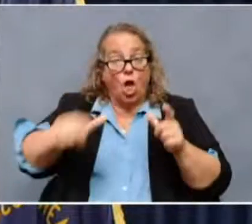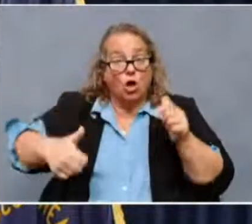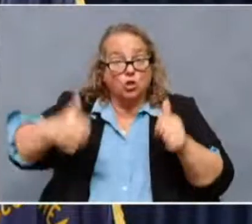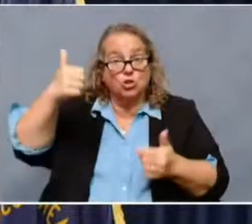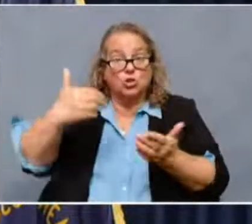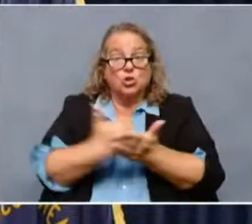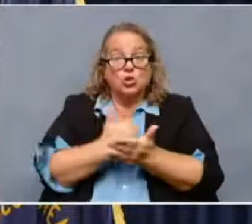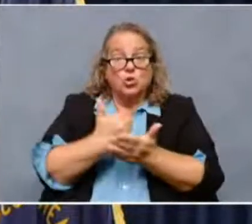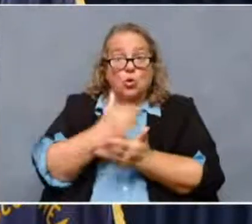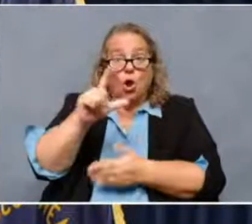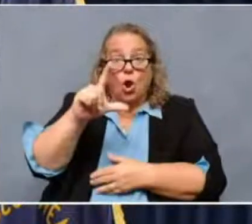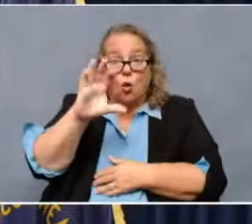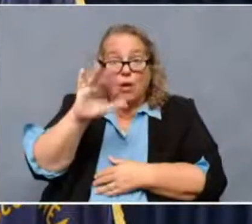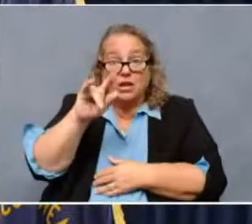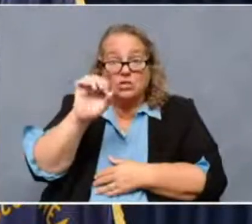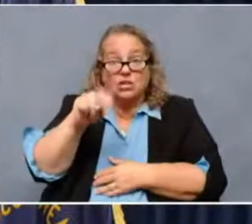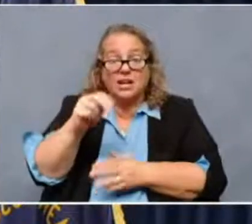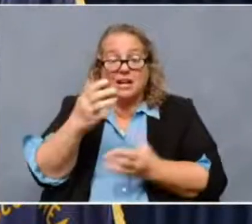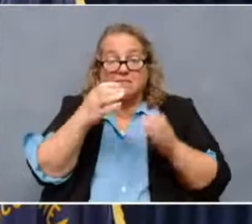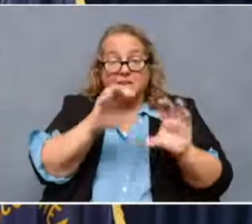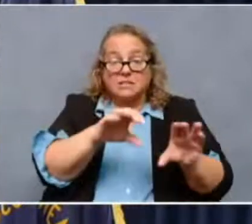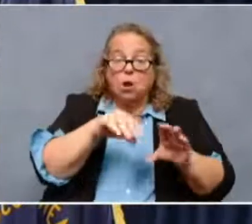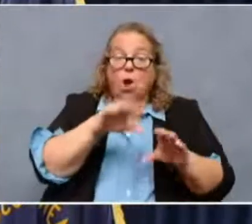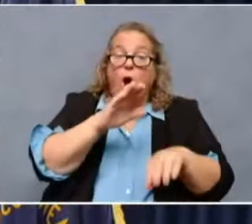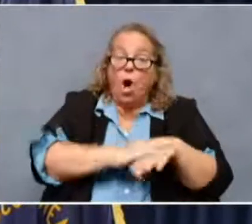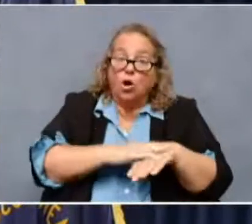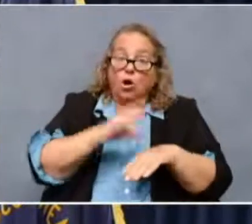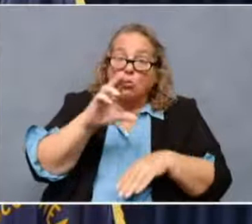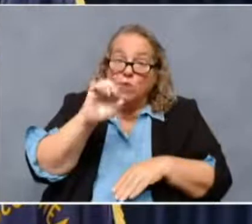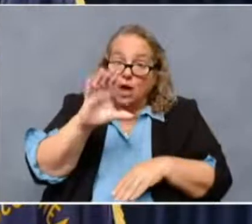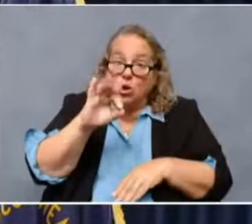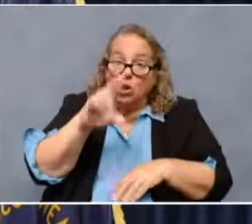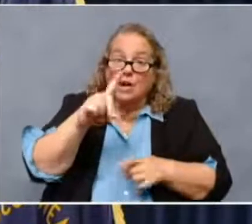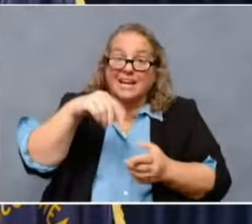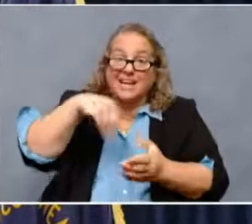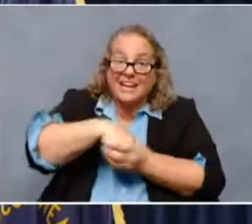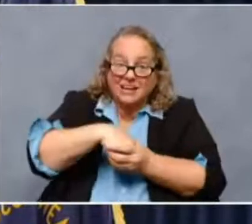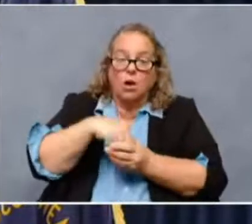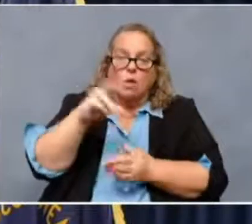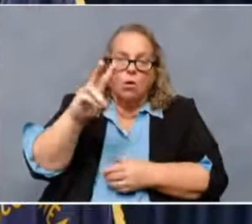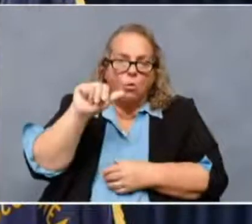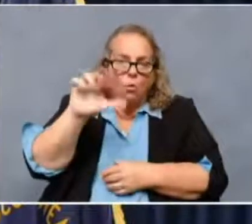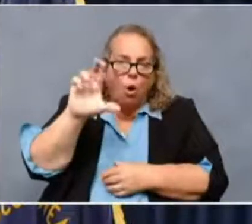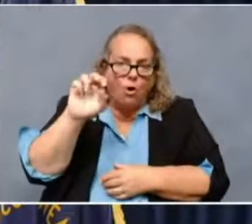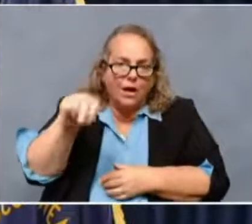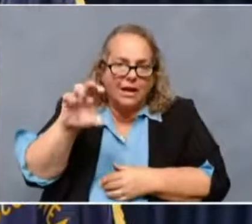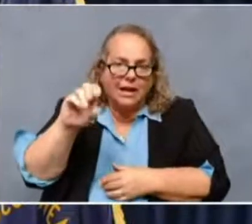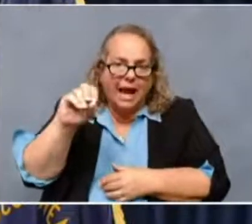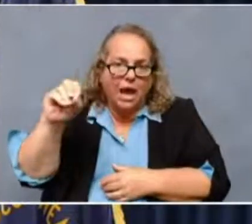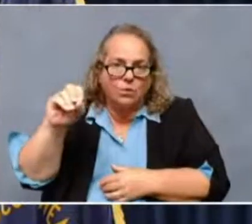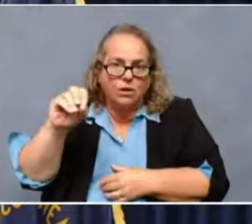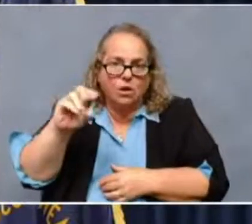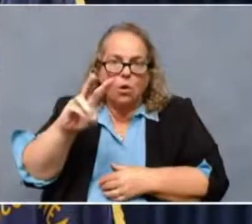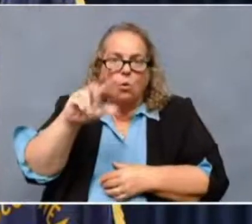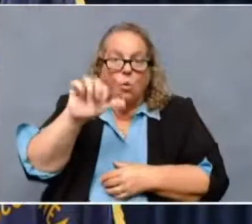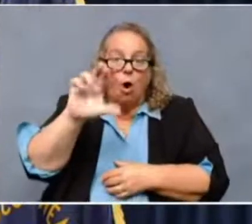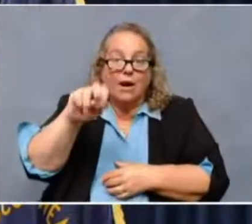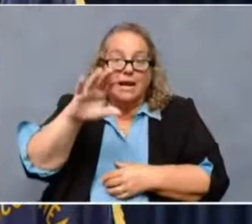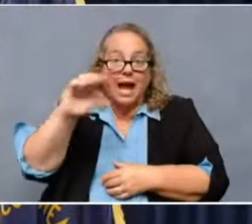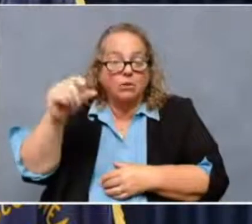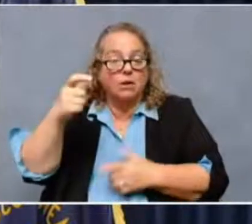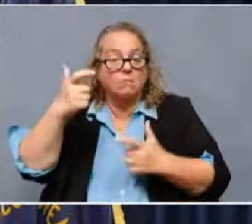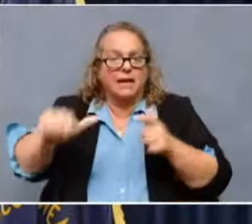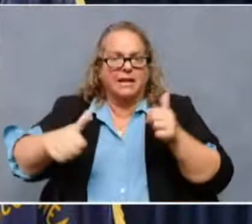record in Warren County, meaning this is the largest new project in Warren County's history. Tyson Foods is locating